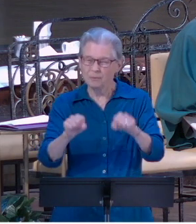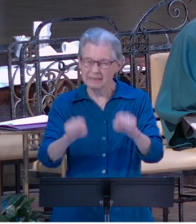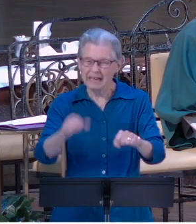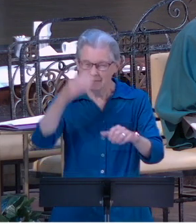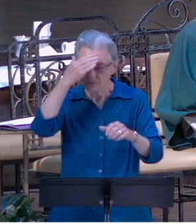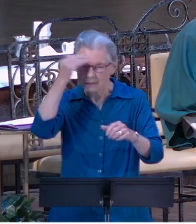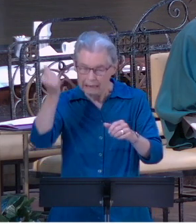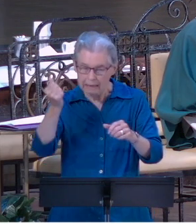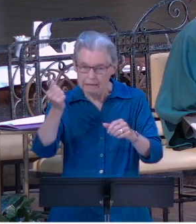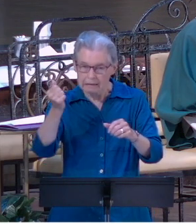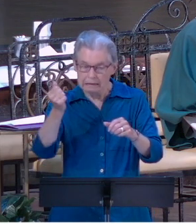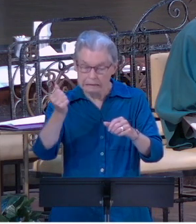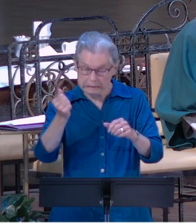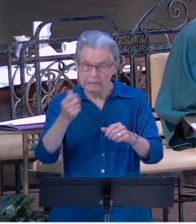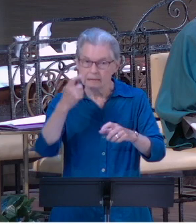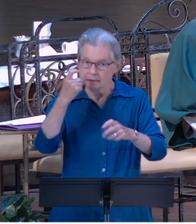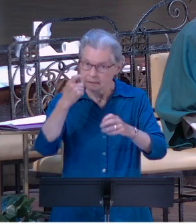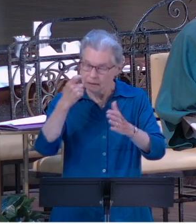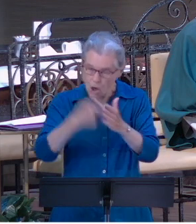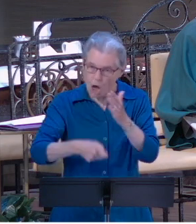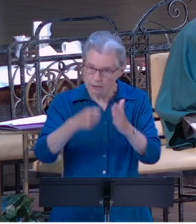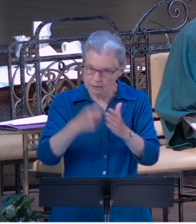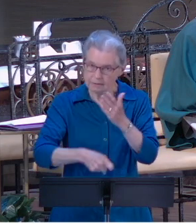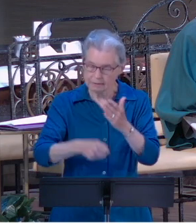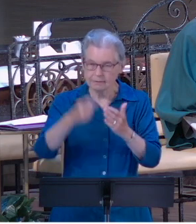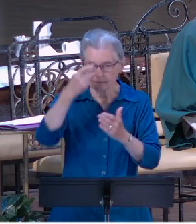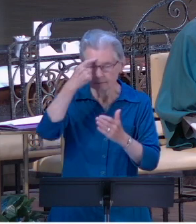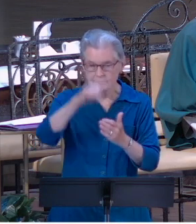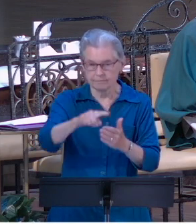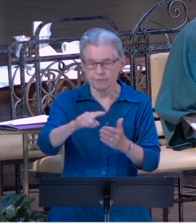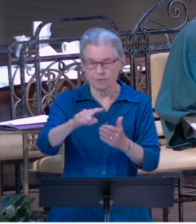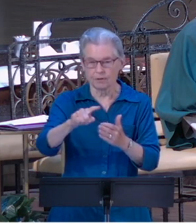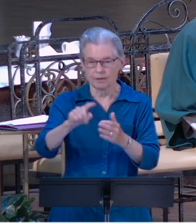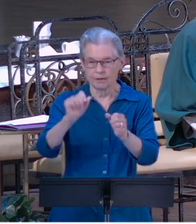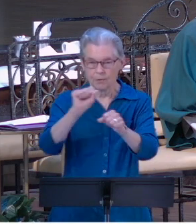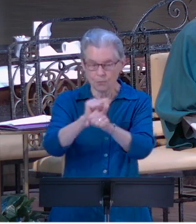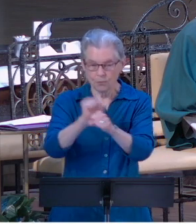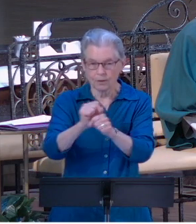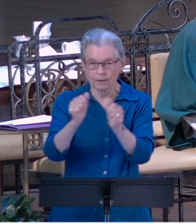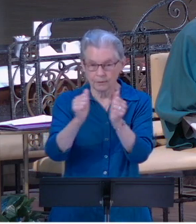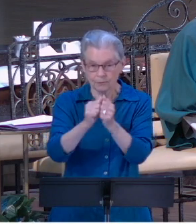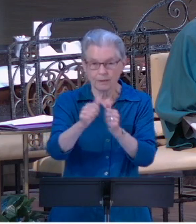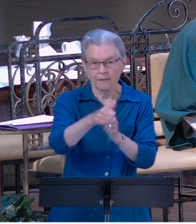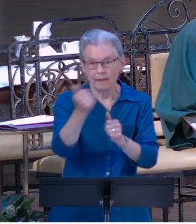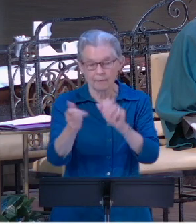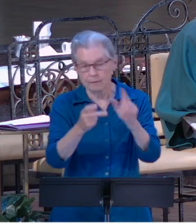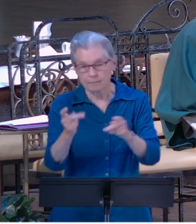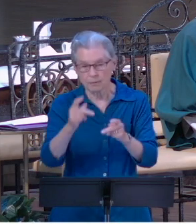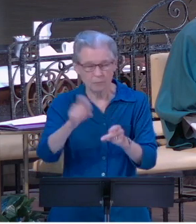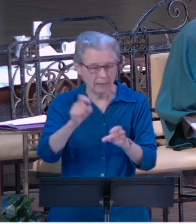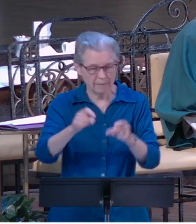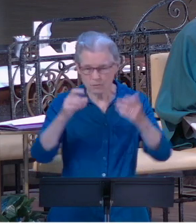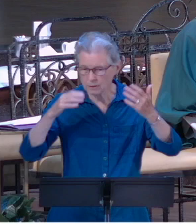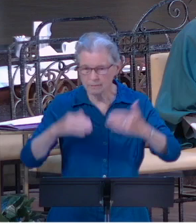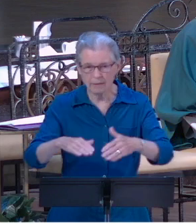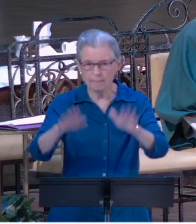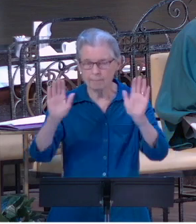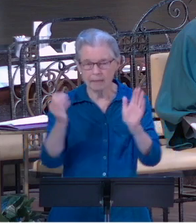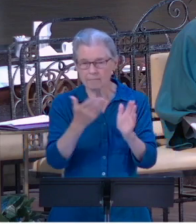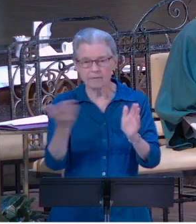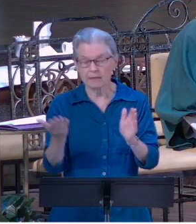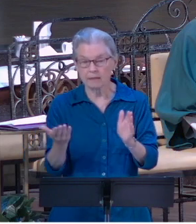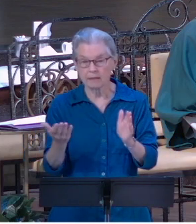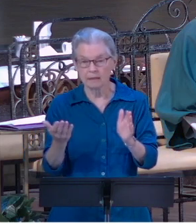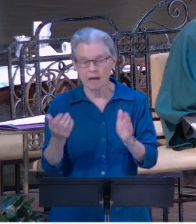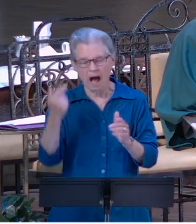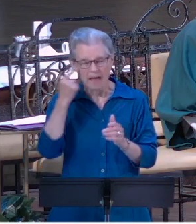them. Nothing less than surrendering everything we have. I imagine that it's more costly